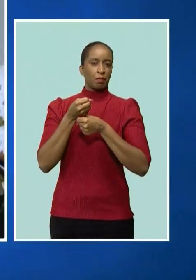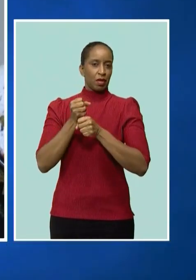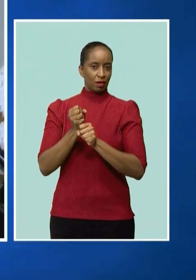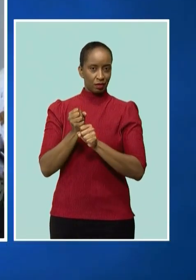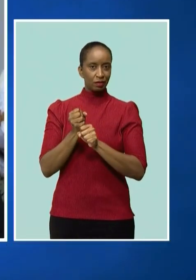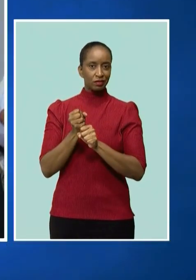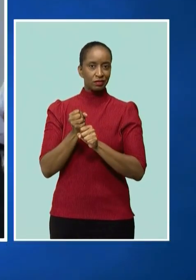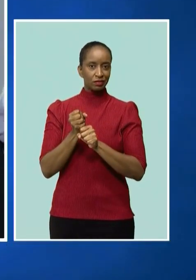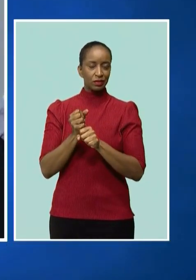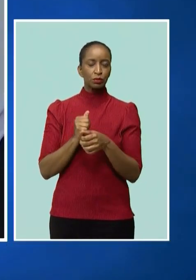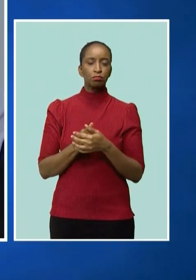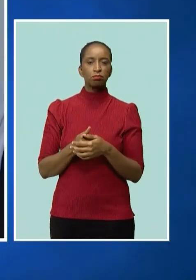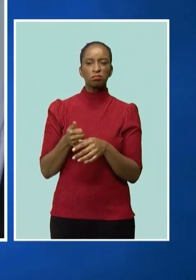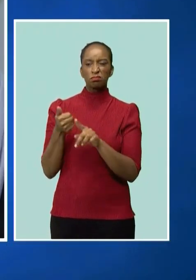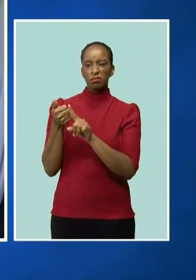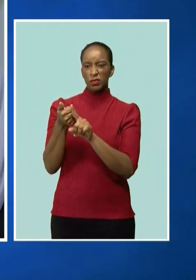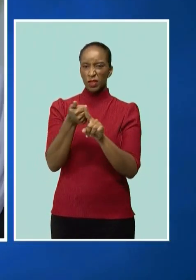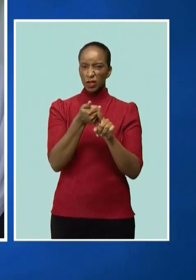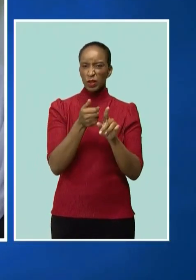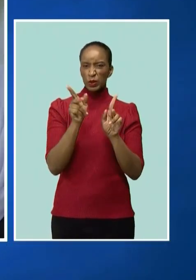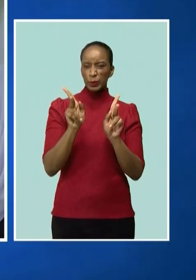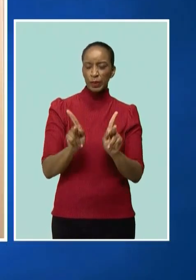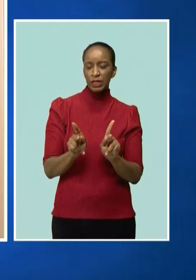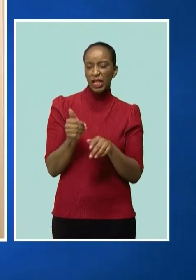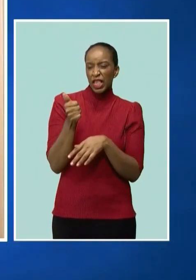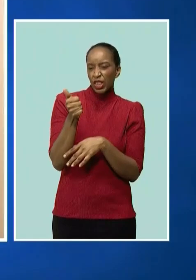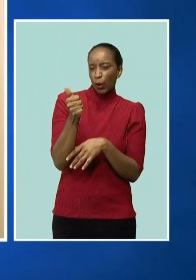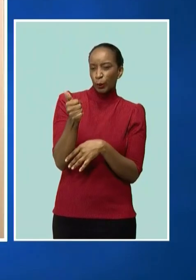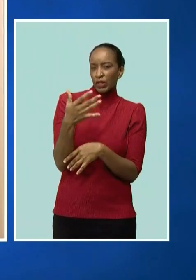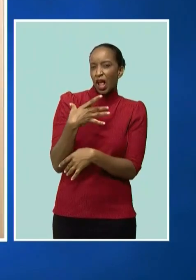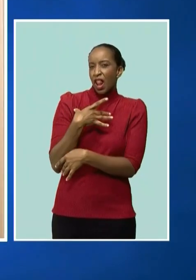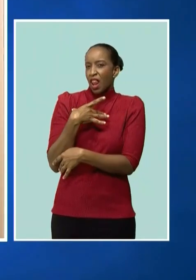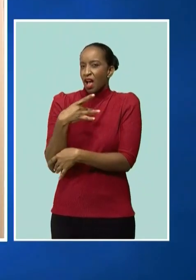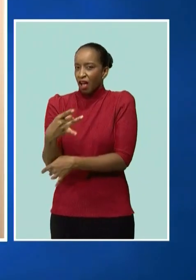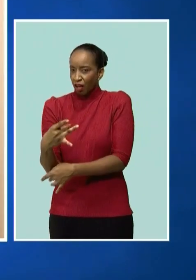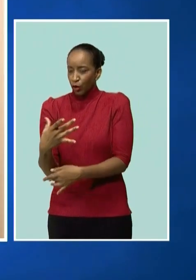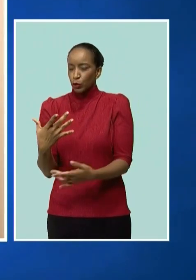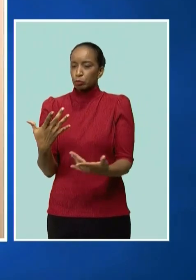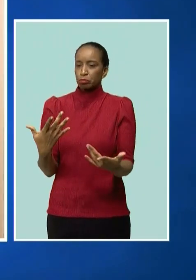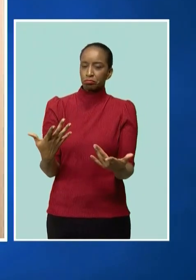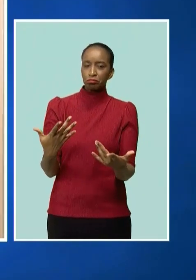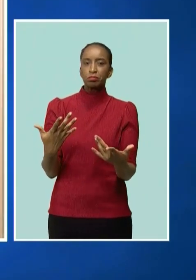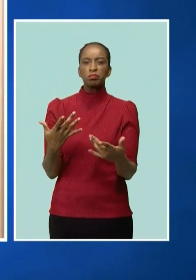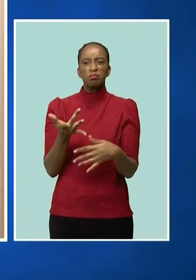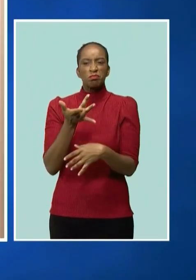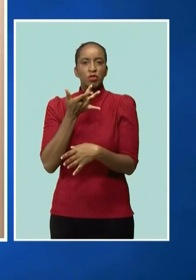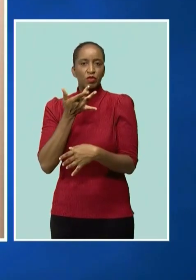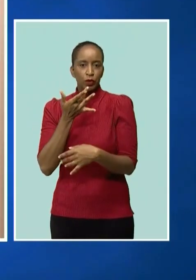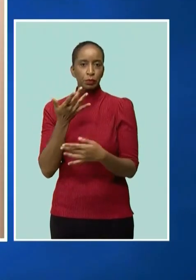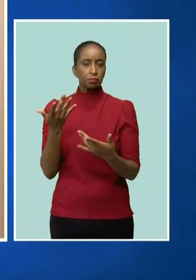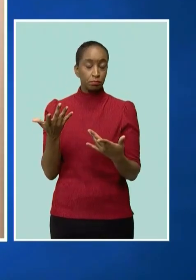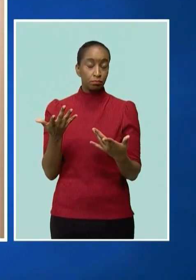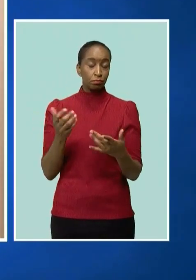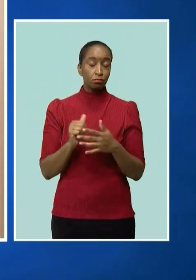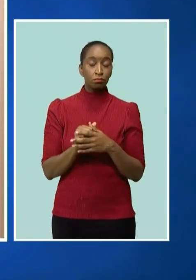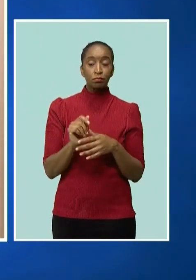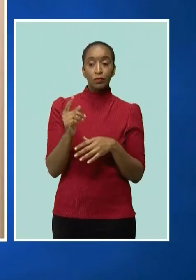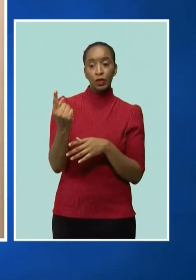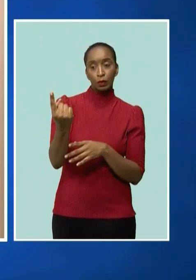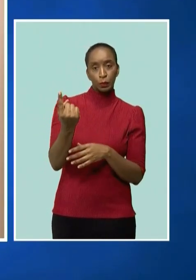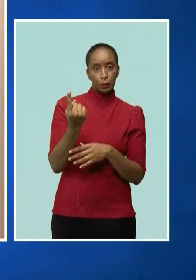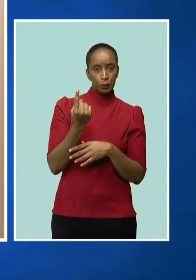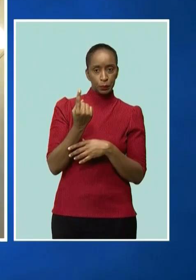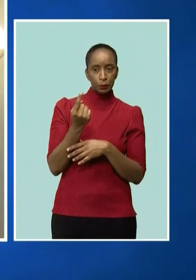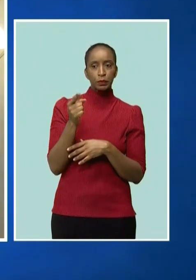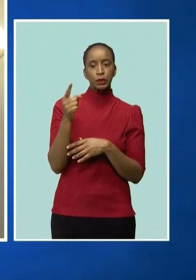special taste in jewelry and in fashion also too. So I like to let the customer come to me and pick